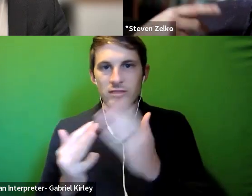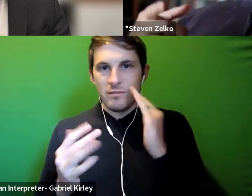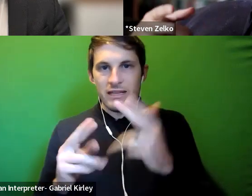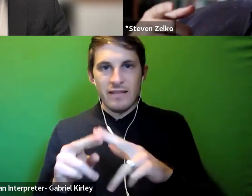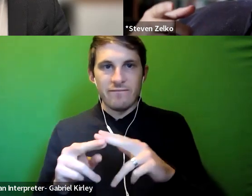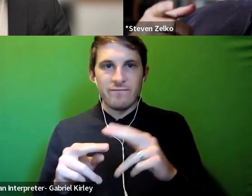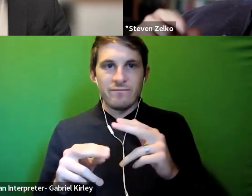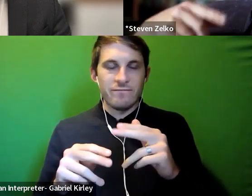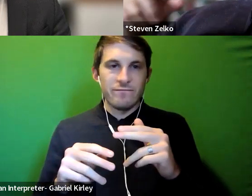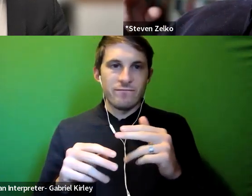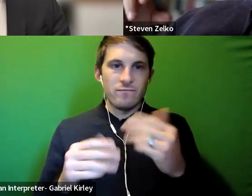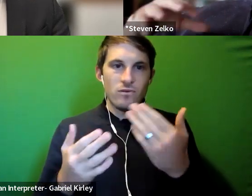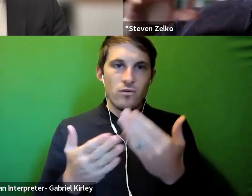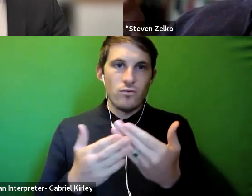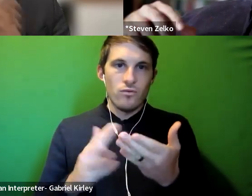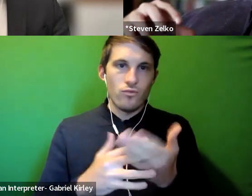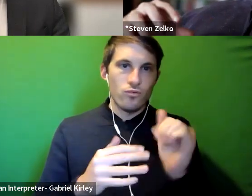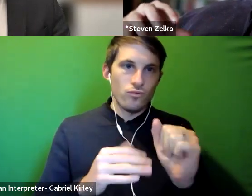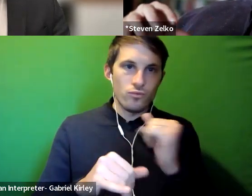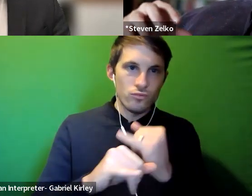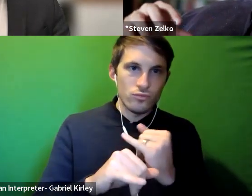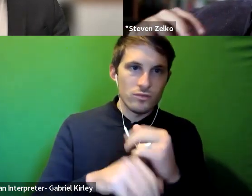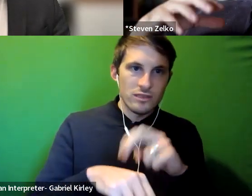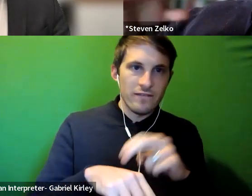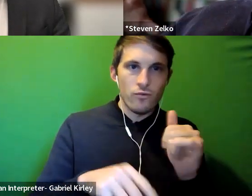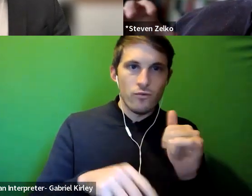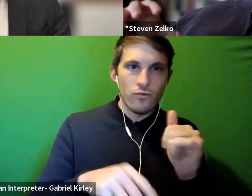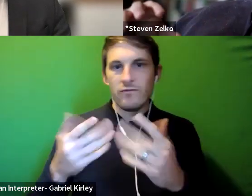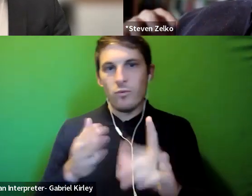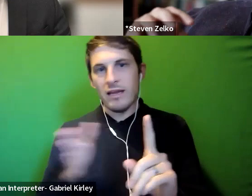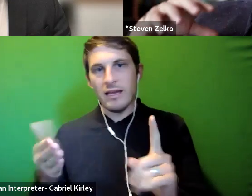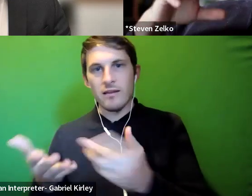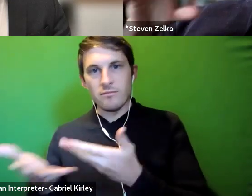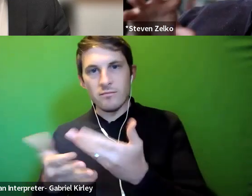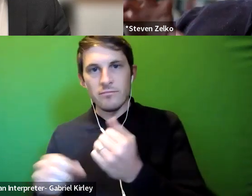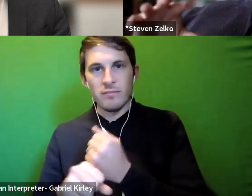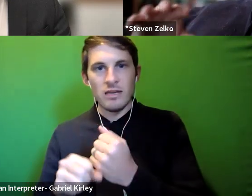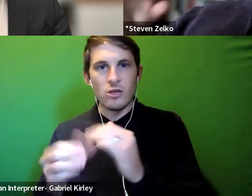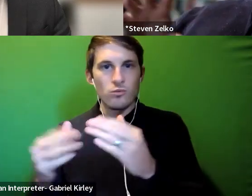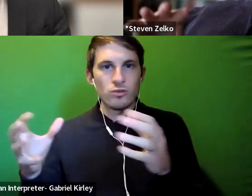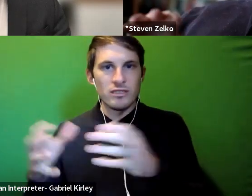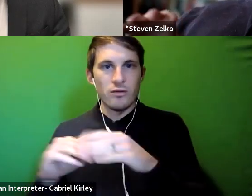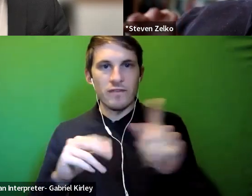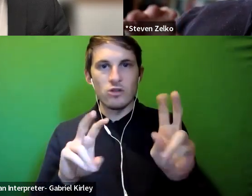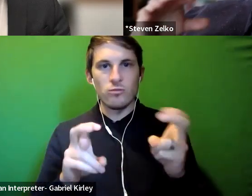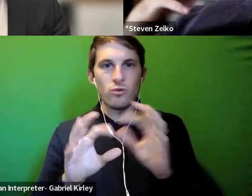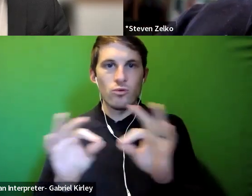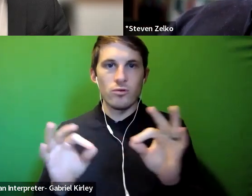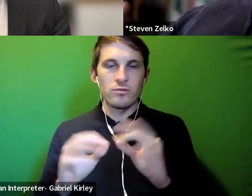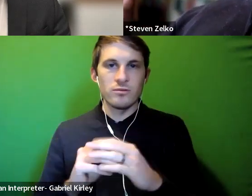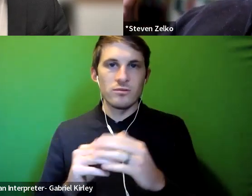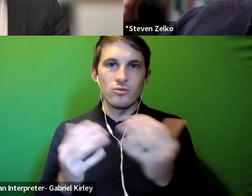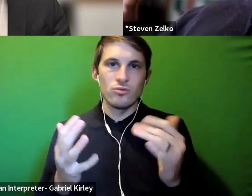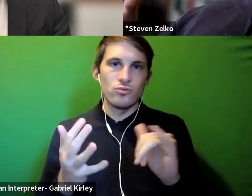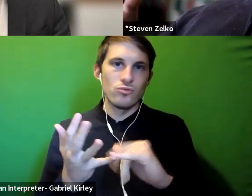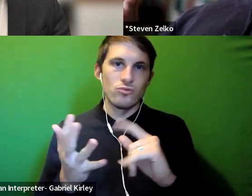with each other and create community around the subjects and create community around the topics. They're going to do it whether you like it or not. So you might as well be